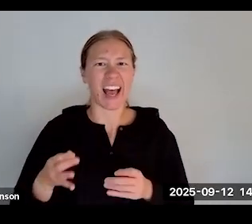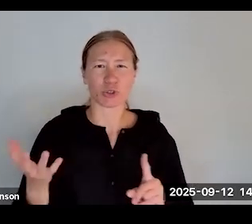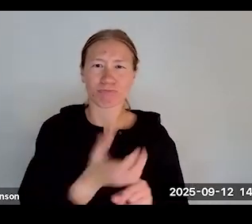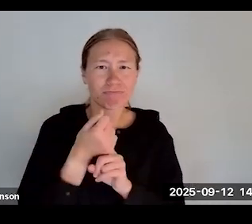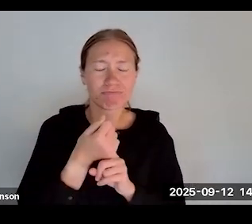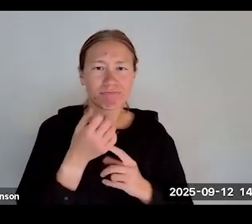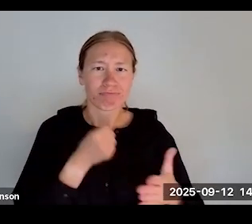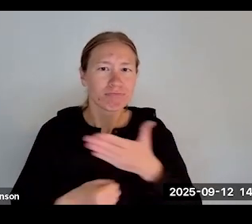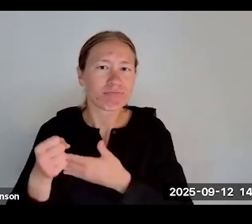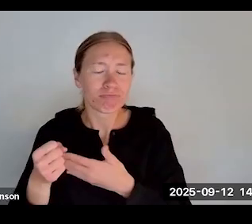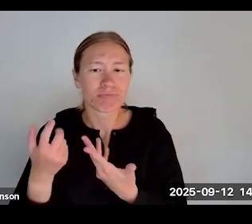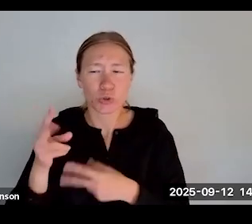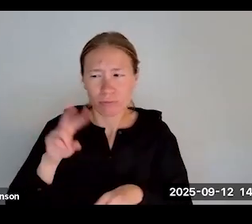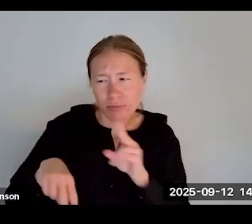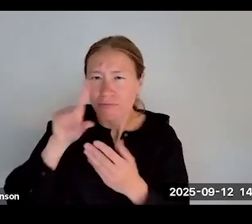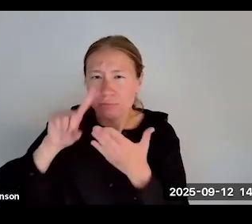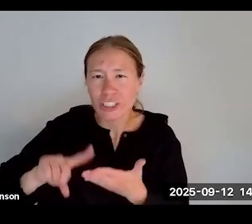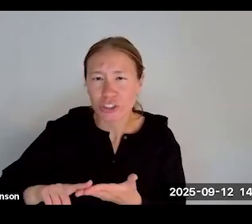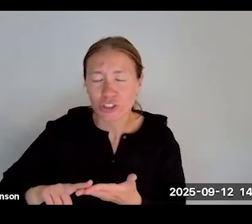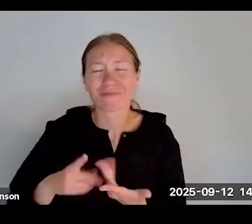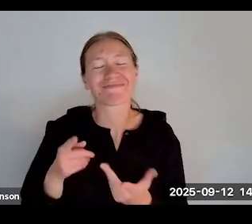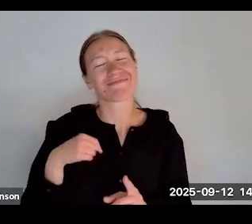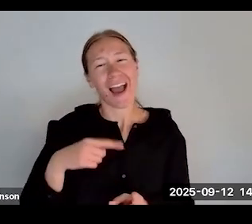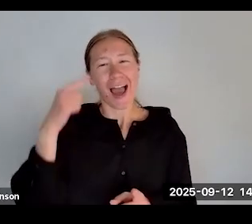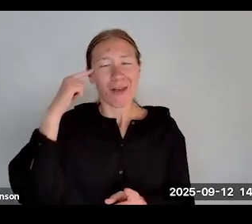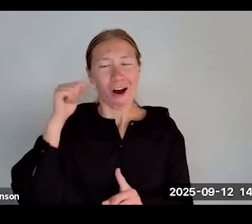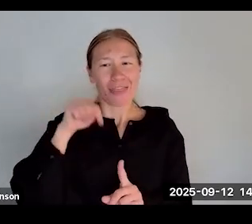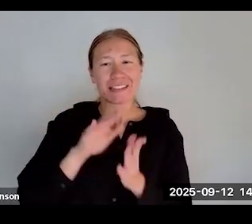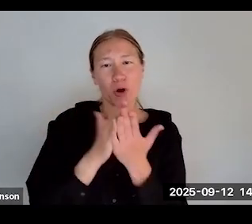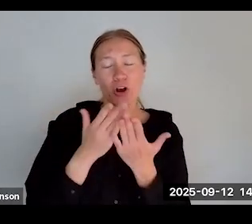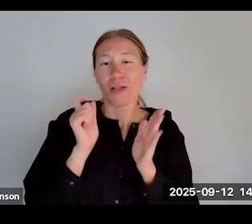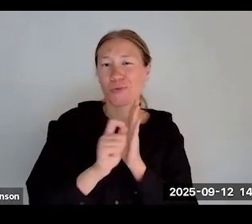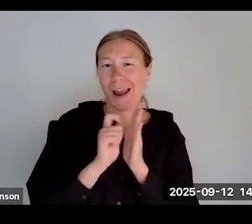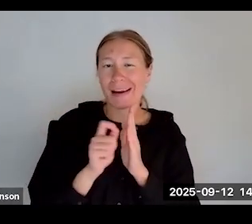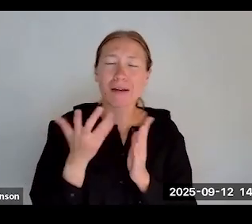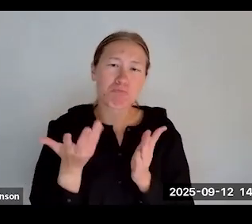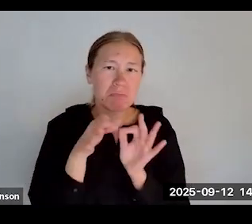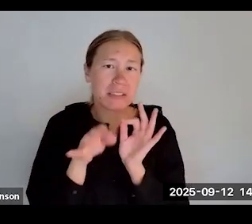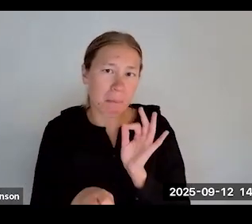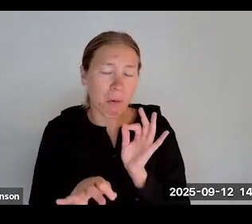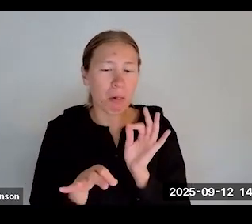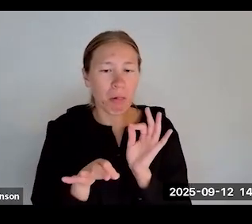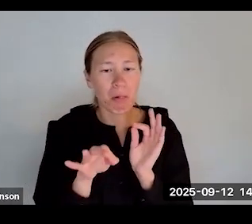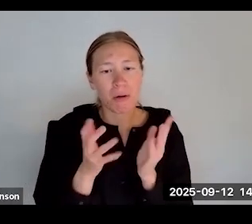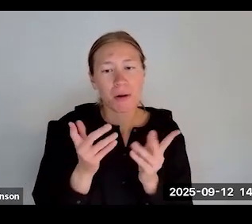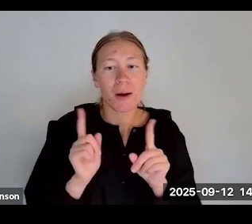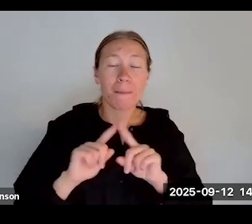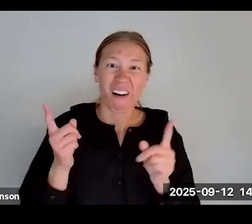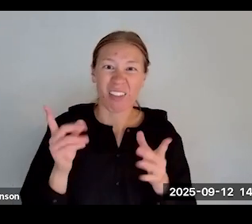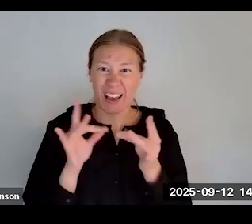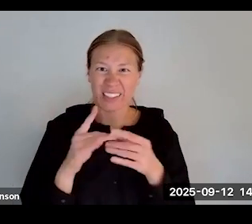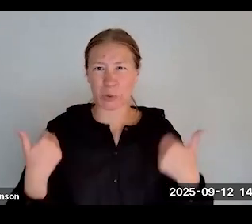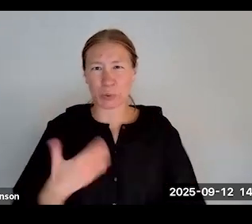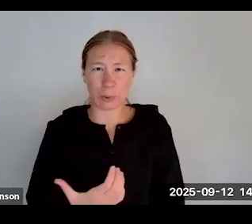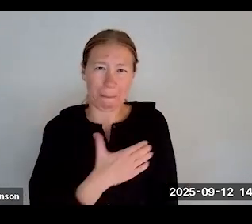The writing in this book I thought was a little simplistic, but the message is powerful. Also, this book is a really neat way to